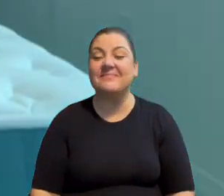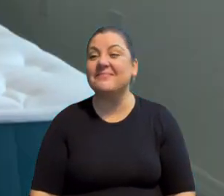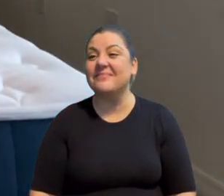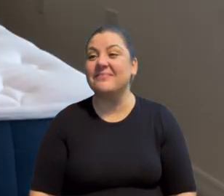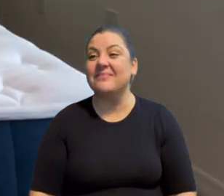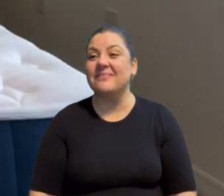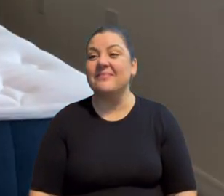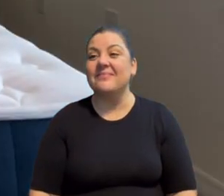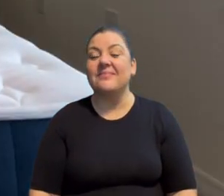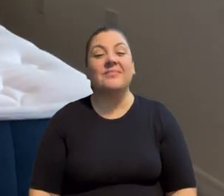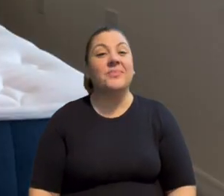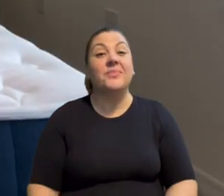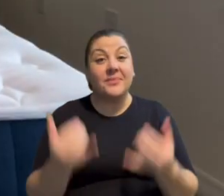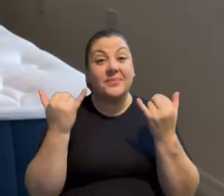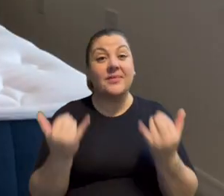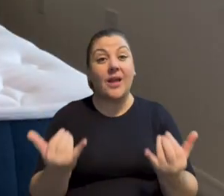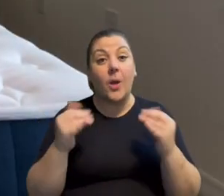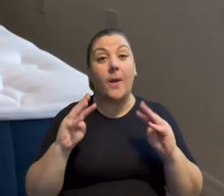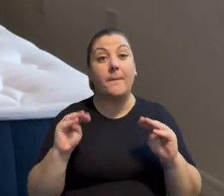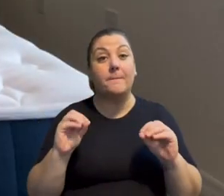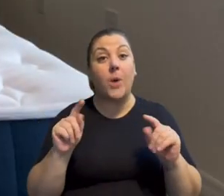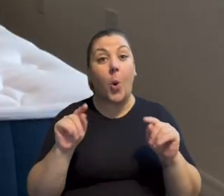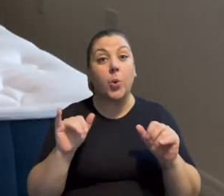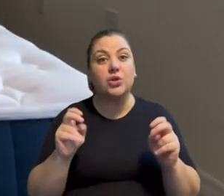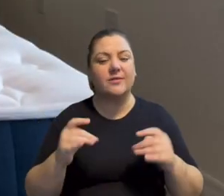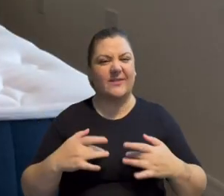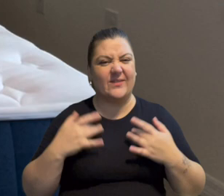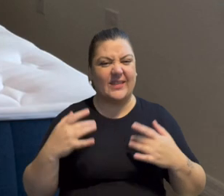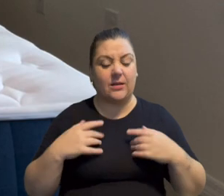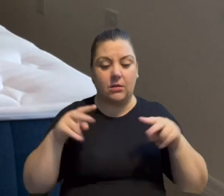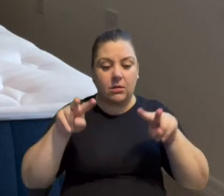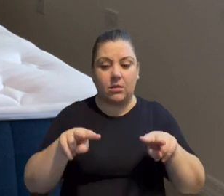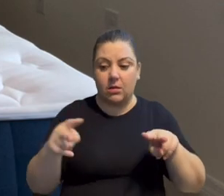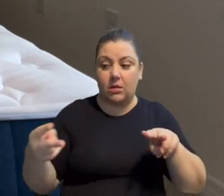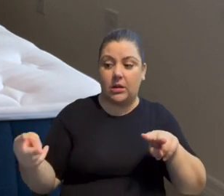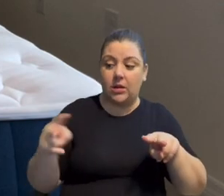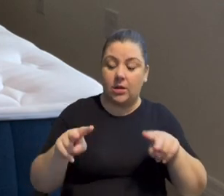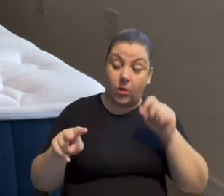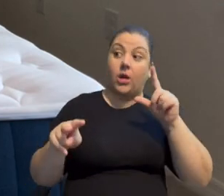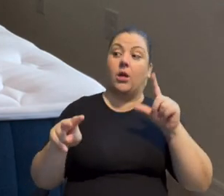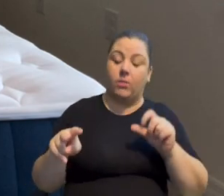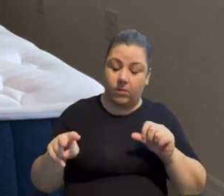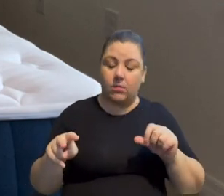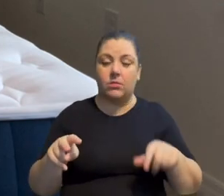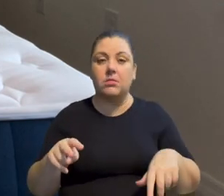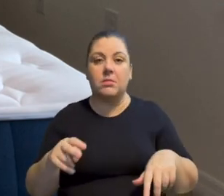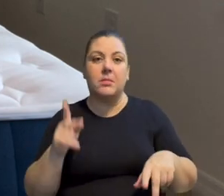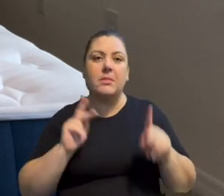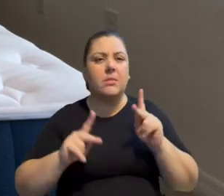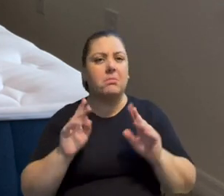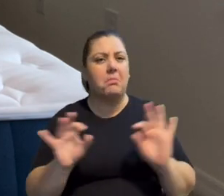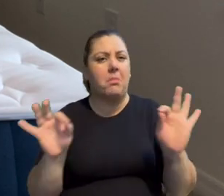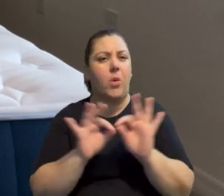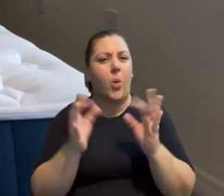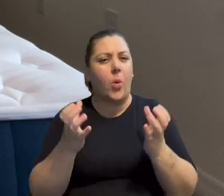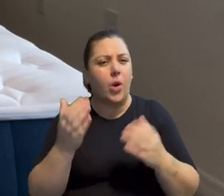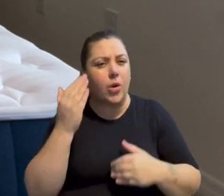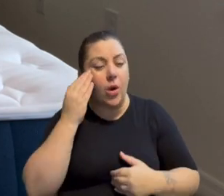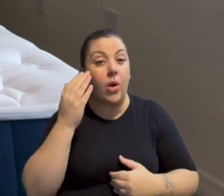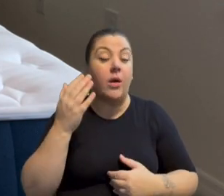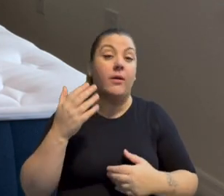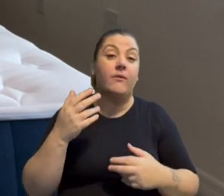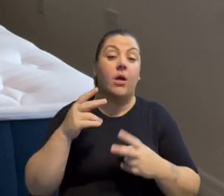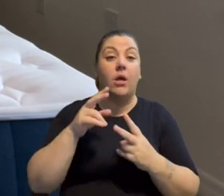So let's talk about motion isolation. That's a really popular topic, especially if you're a couple. Or if you